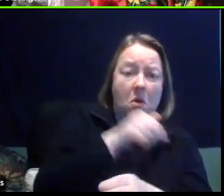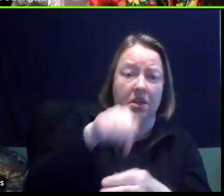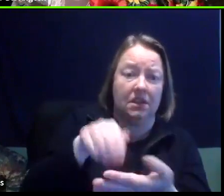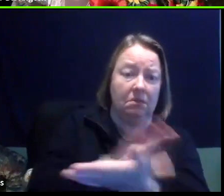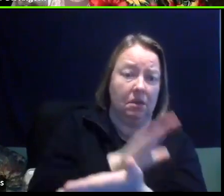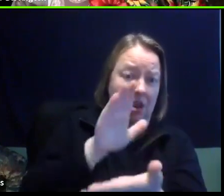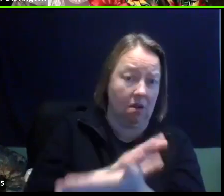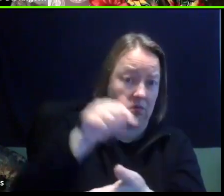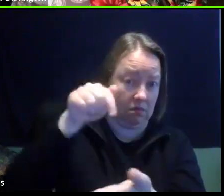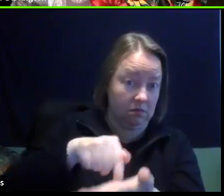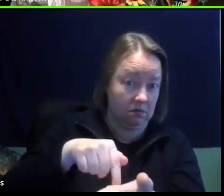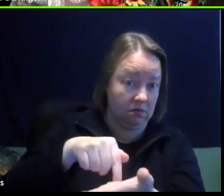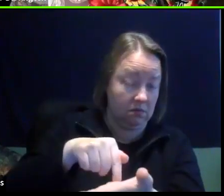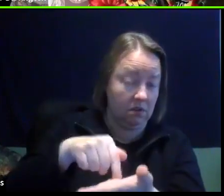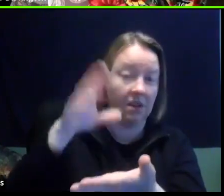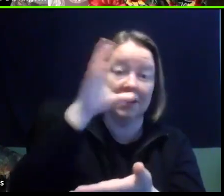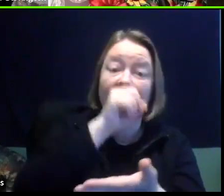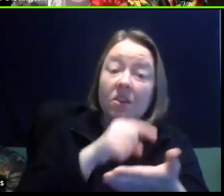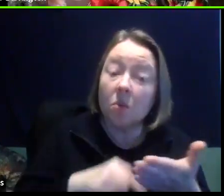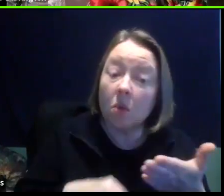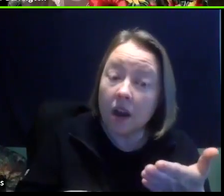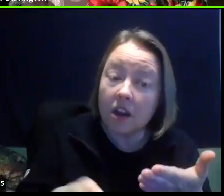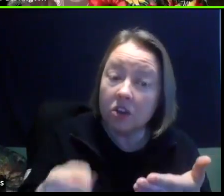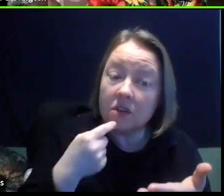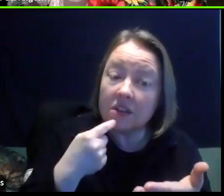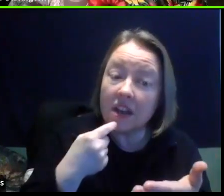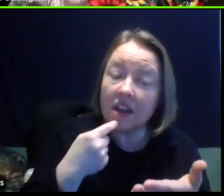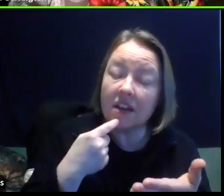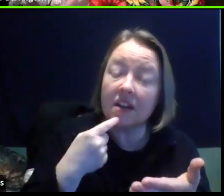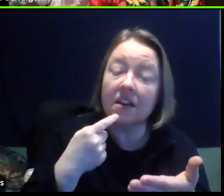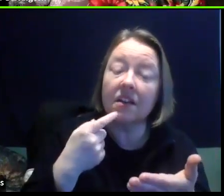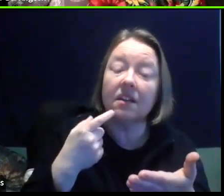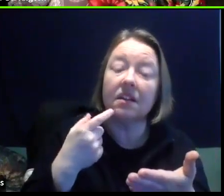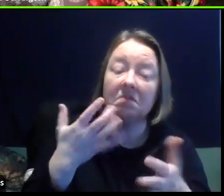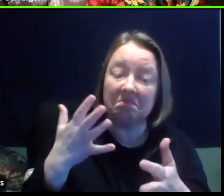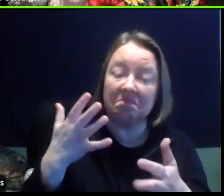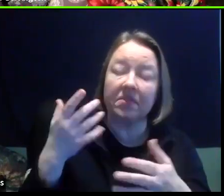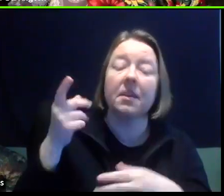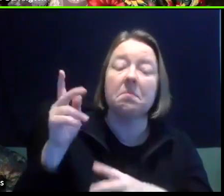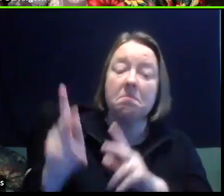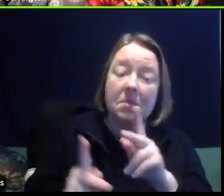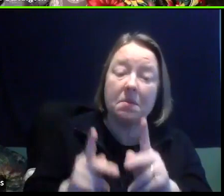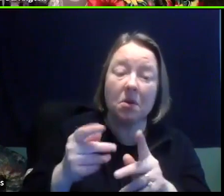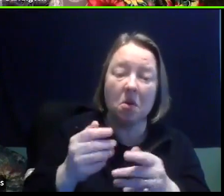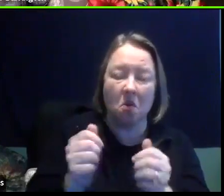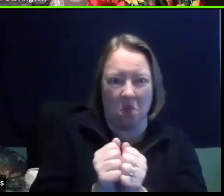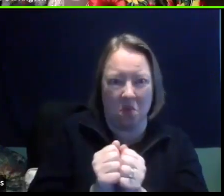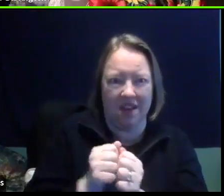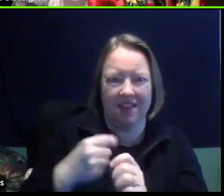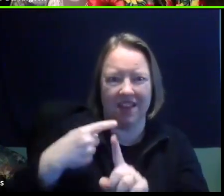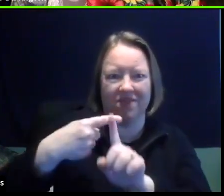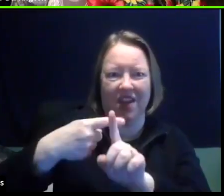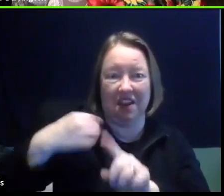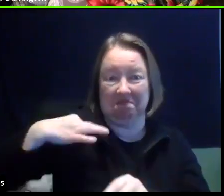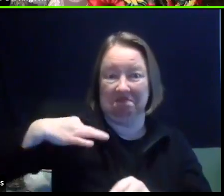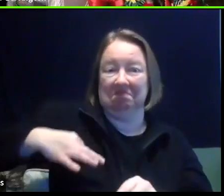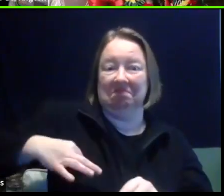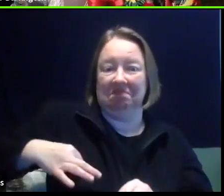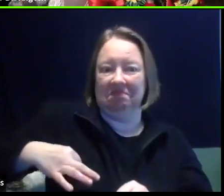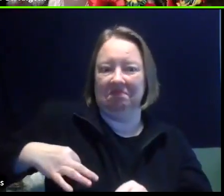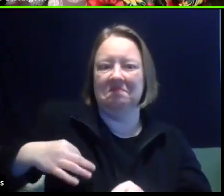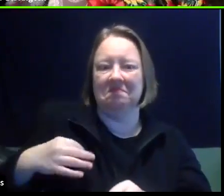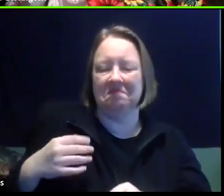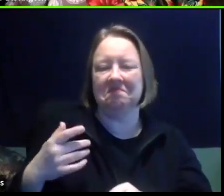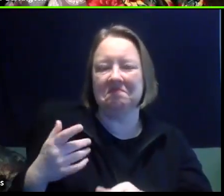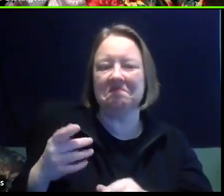here. Because guess what? As you stated, those who already had some advantages are really gonna benefit from that.